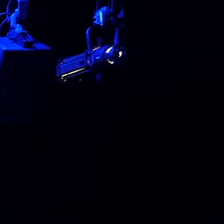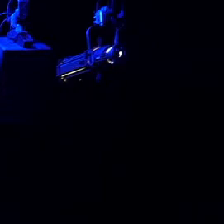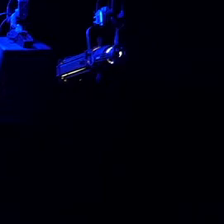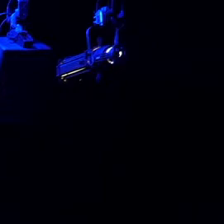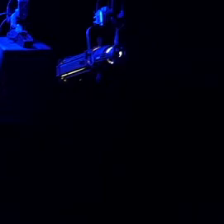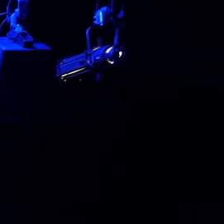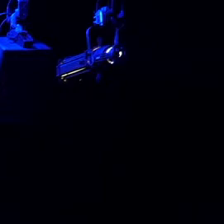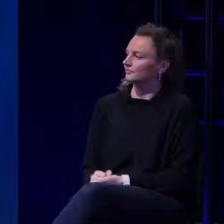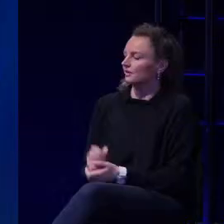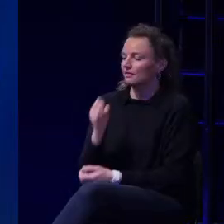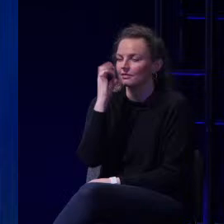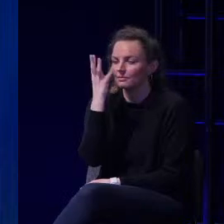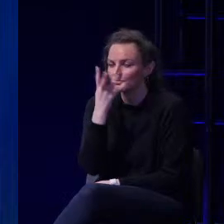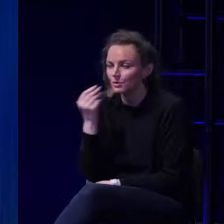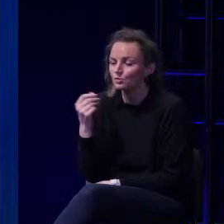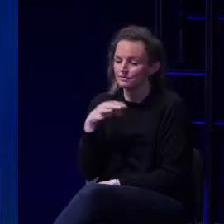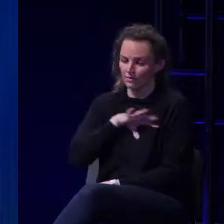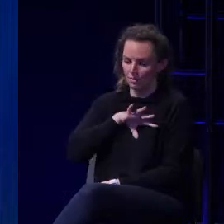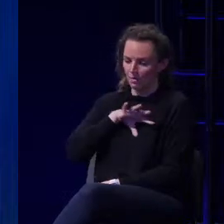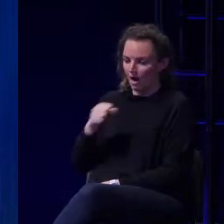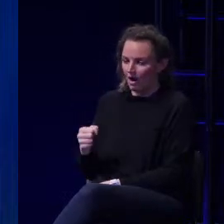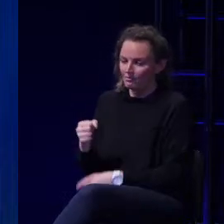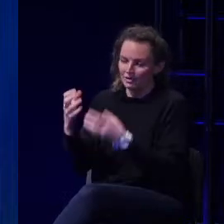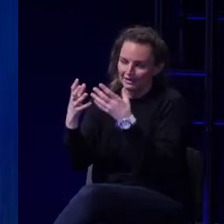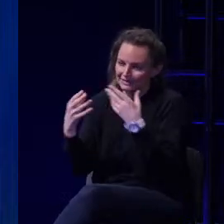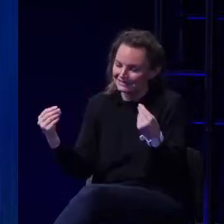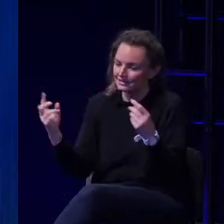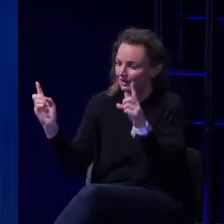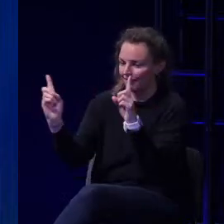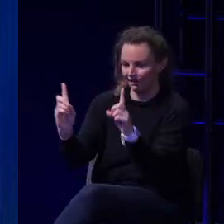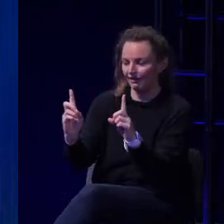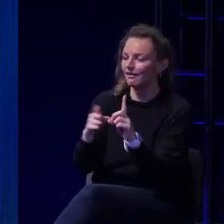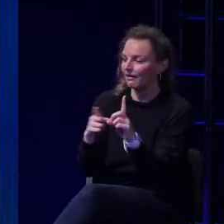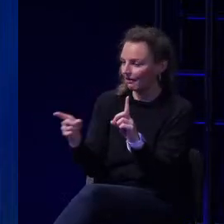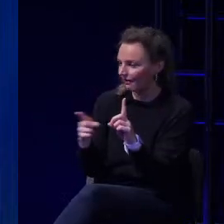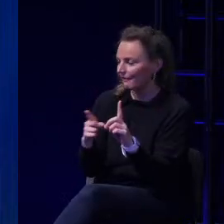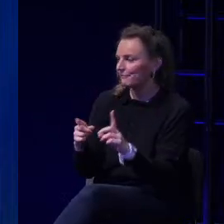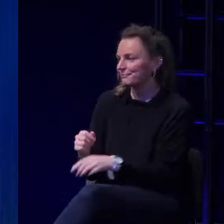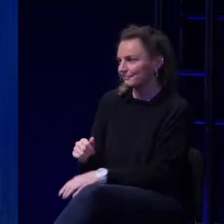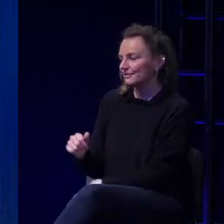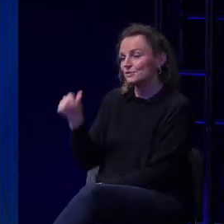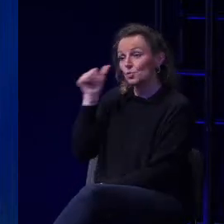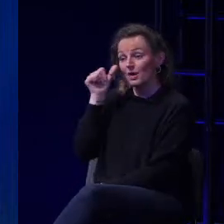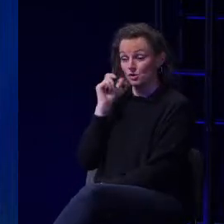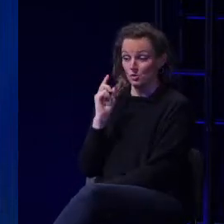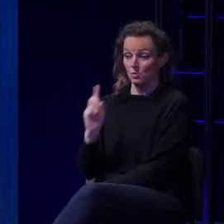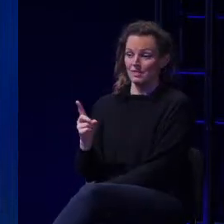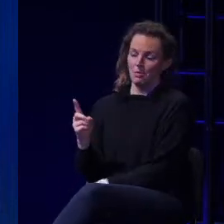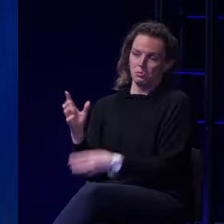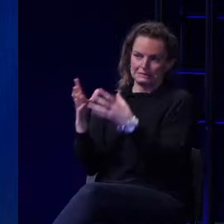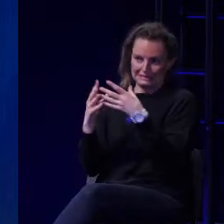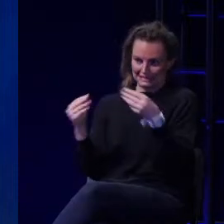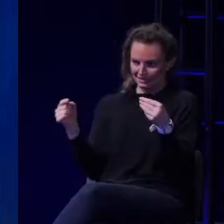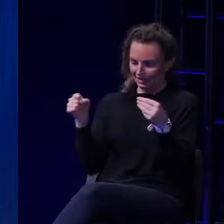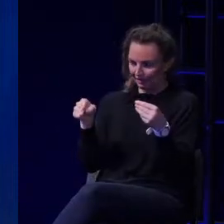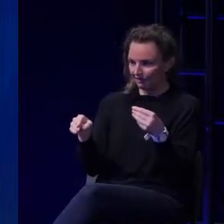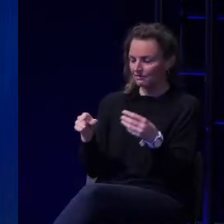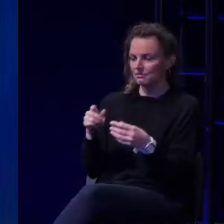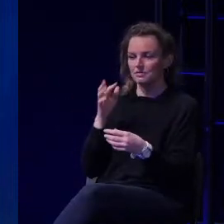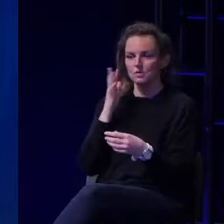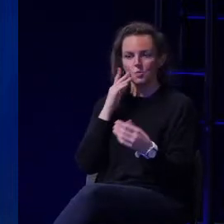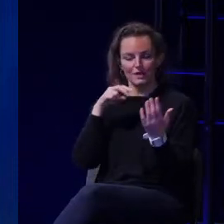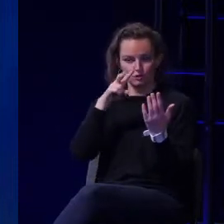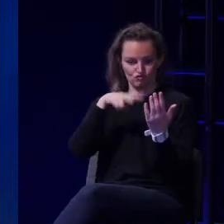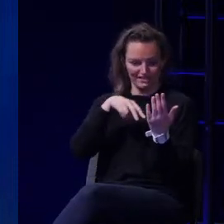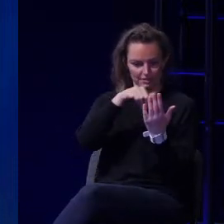a beautiful, heartbreaking scene. Yeah, yeah. So I knew that was the scene, and when you read Beach